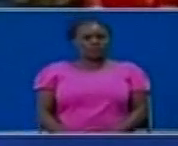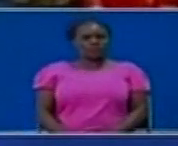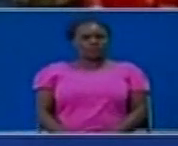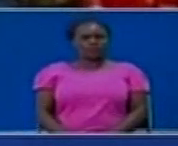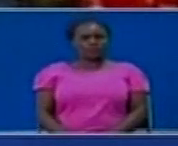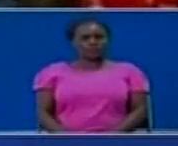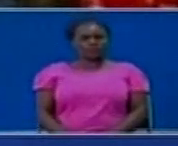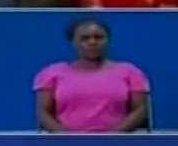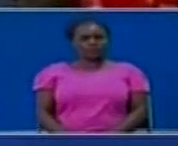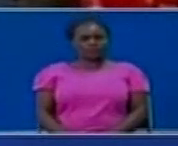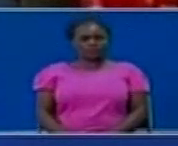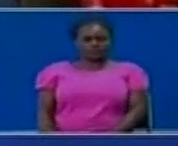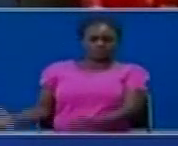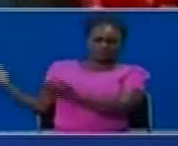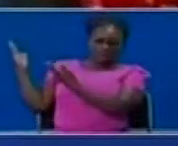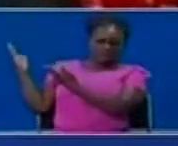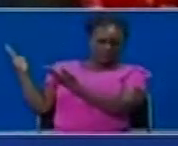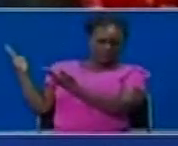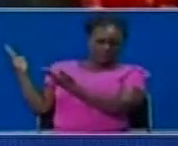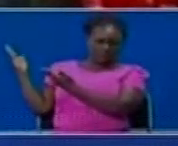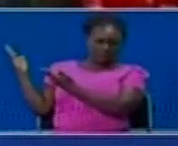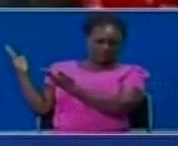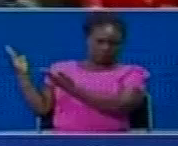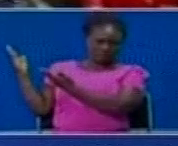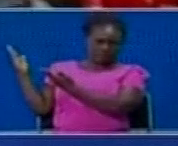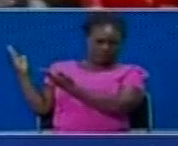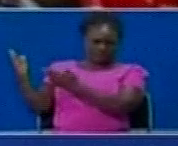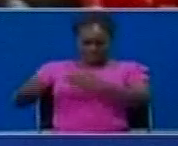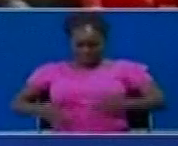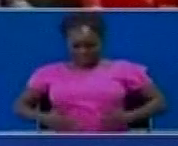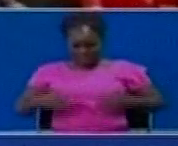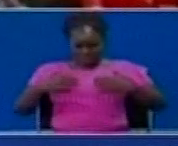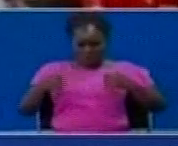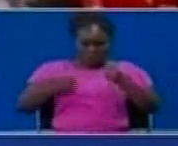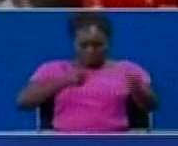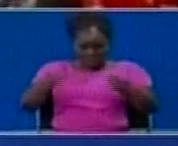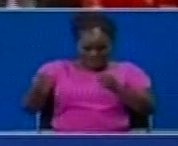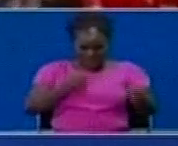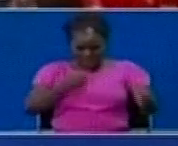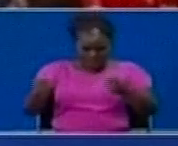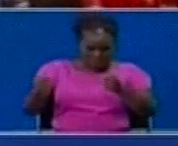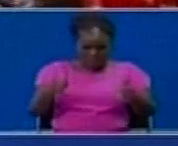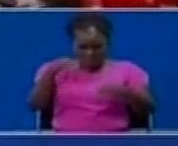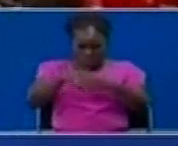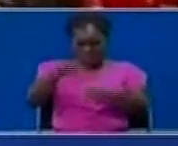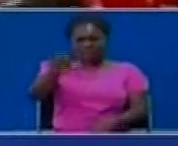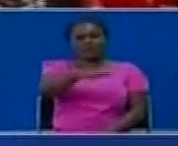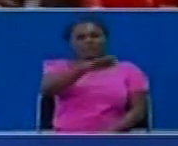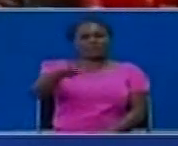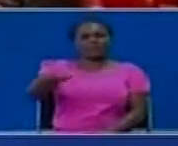Members, quite a disorder there. We are from physical violence in the chambers.